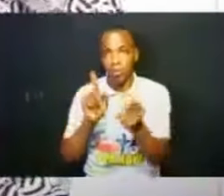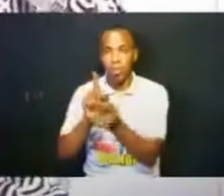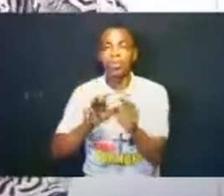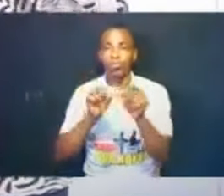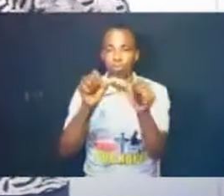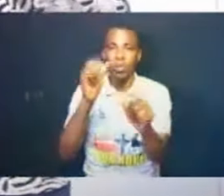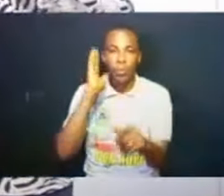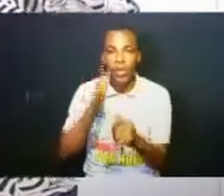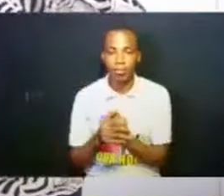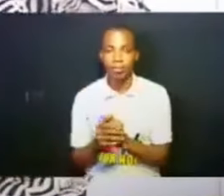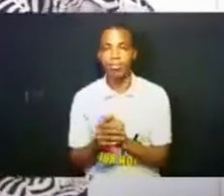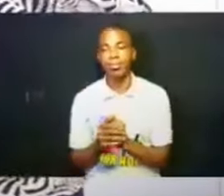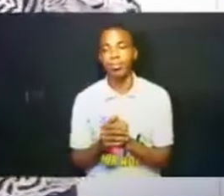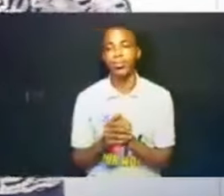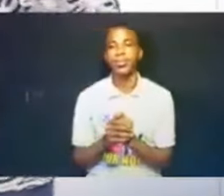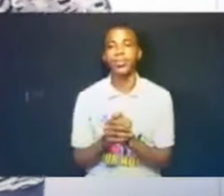grace.